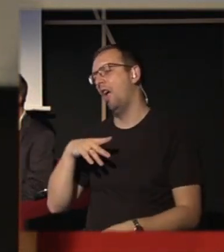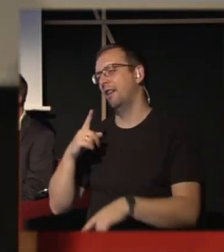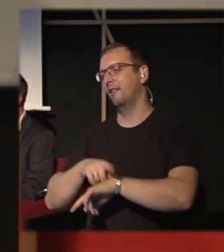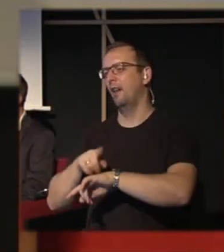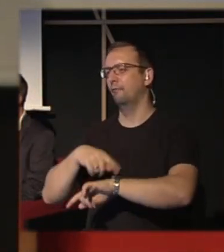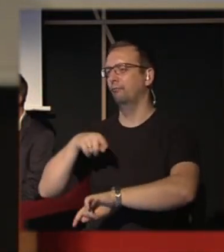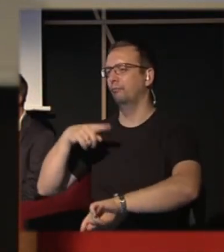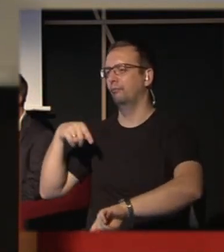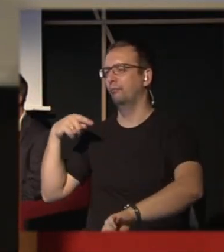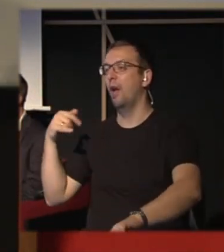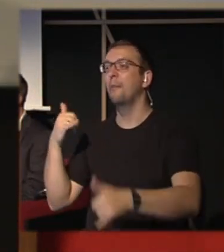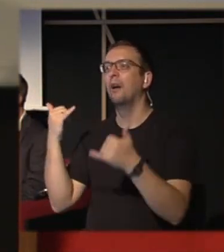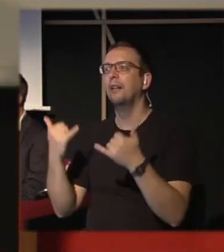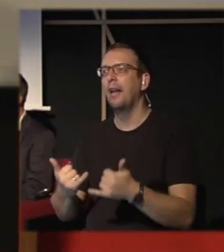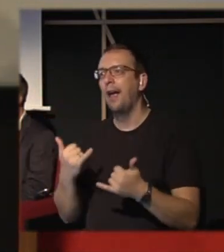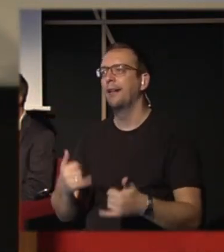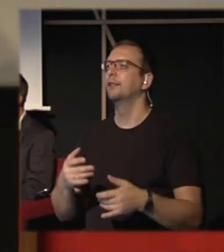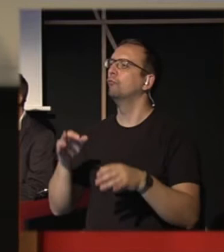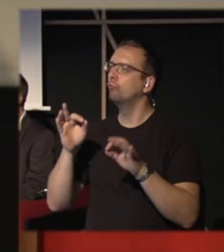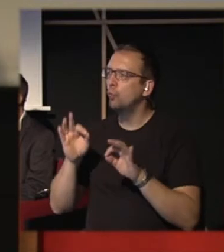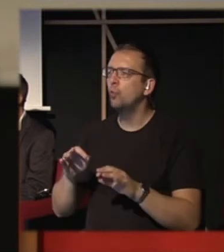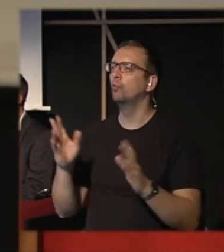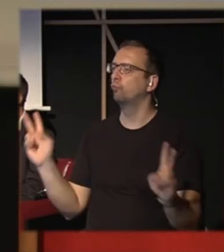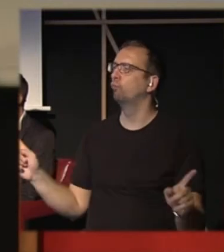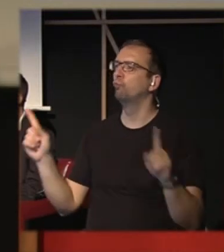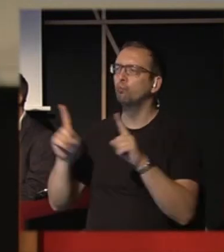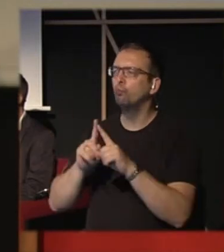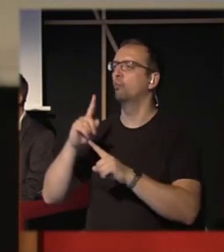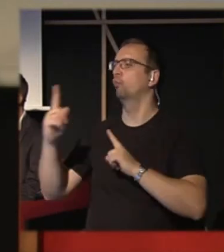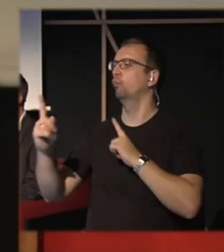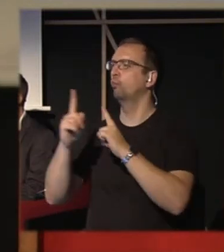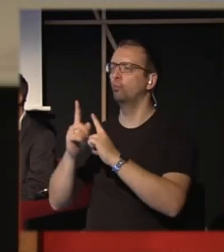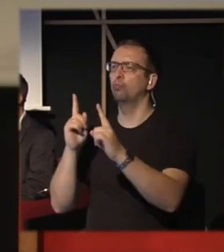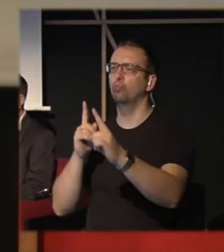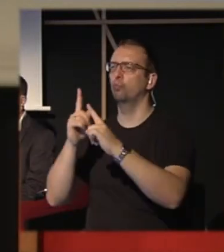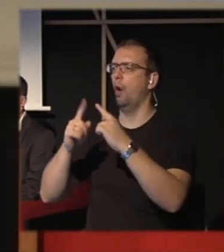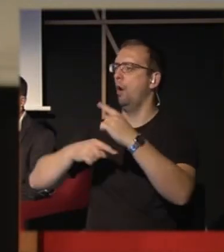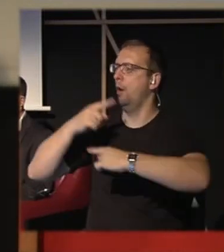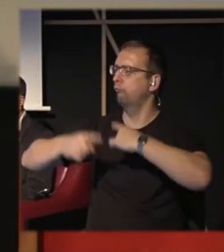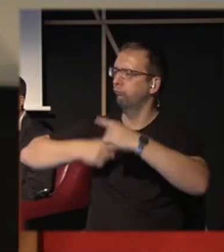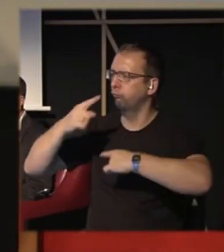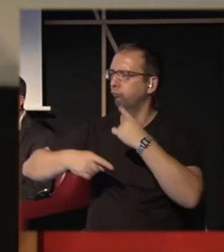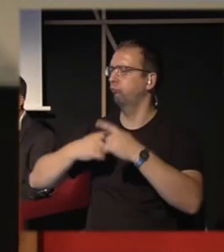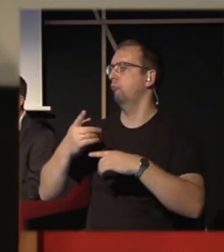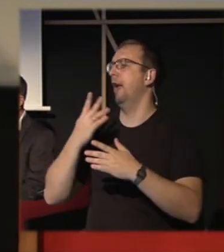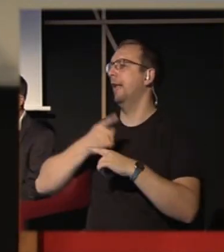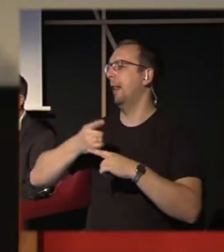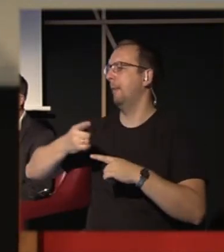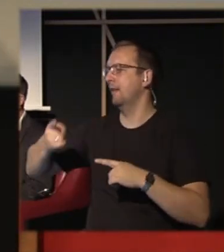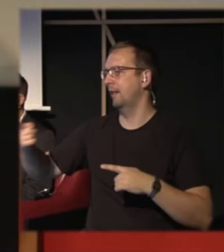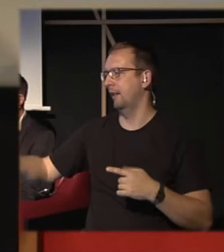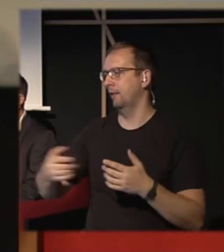Europe some time ago, and who's in charge of implementing the SLO role in Europe for us. And he told me that